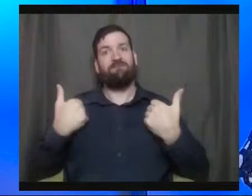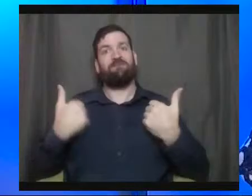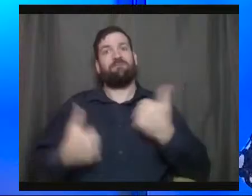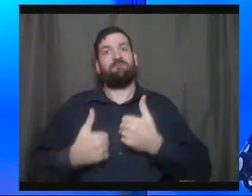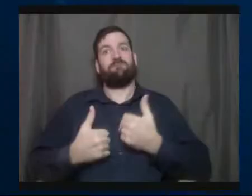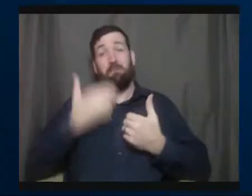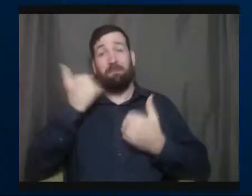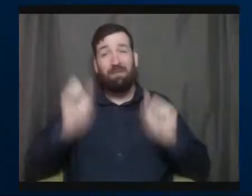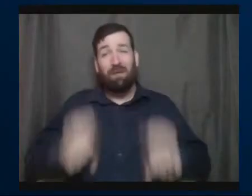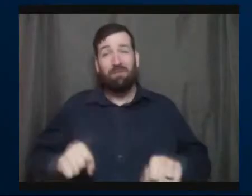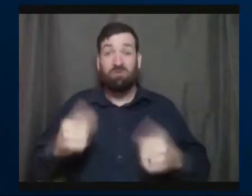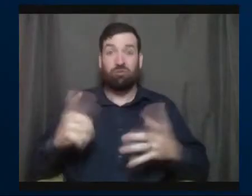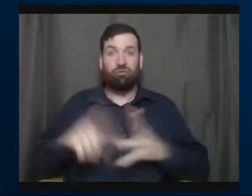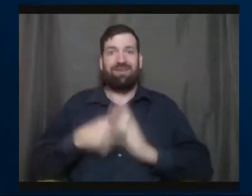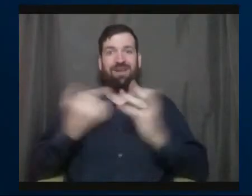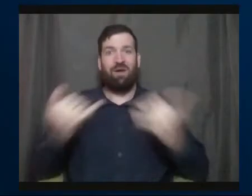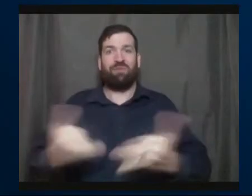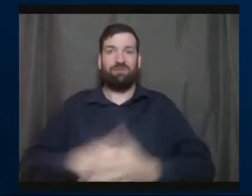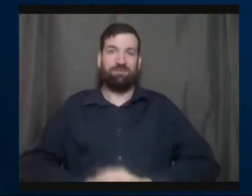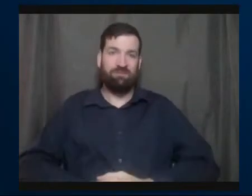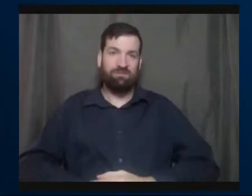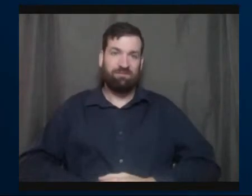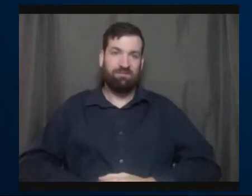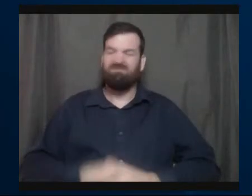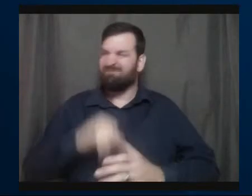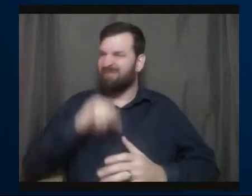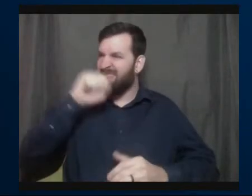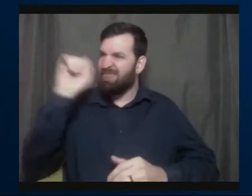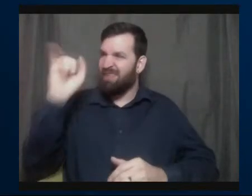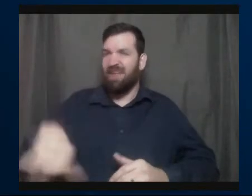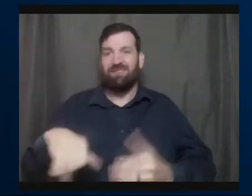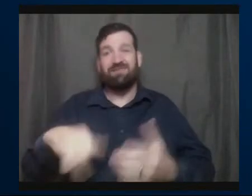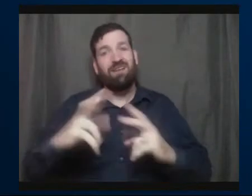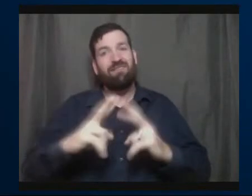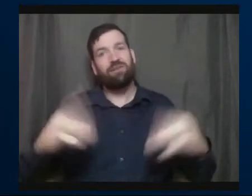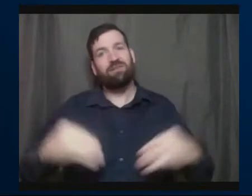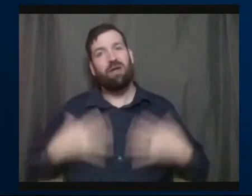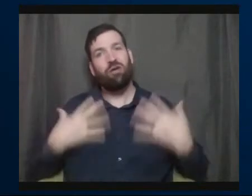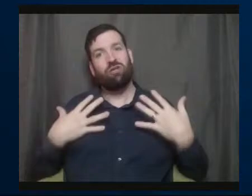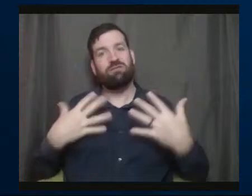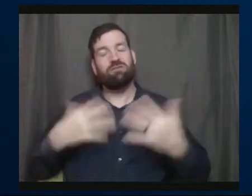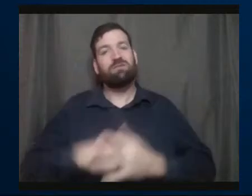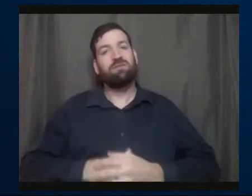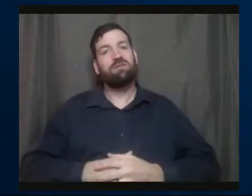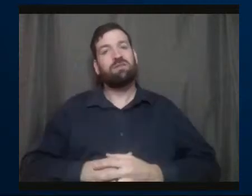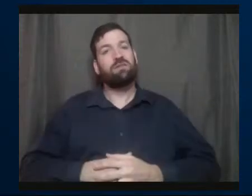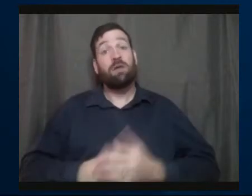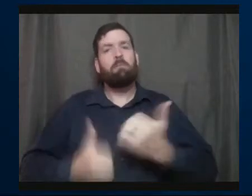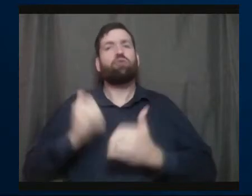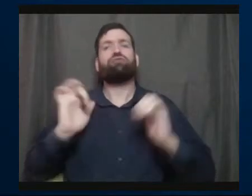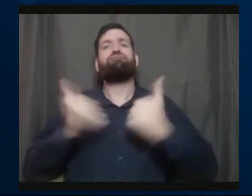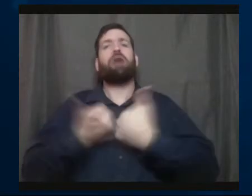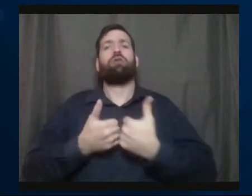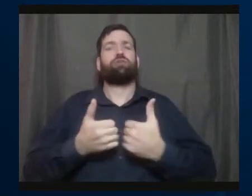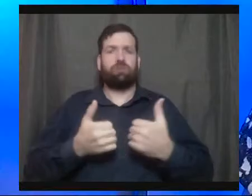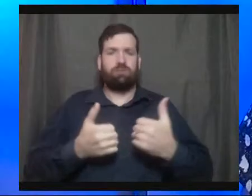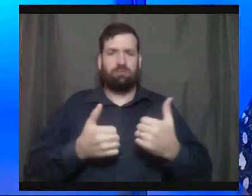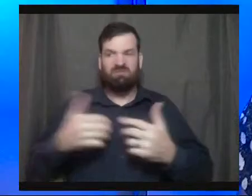now. I love that. Very inspiring. What has been the most challenging part and what's been the best part?